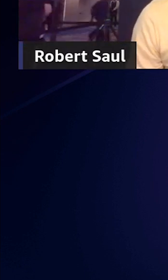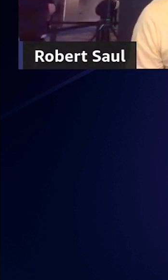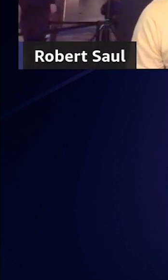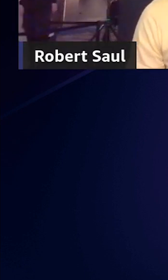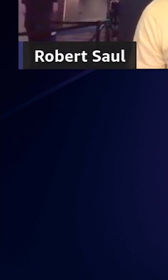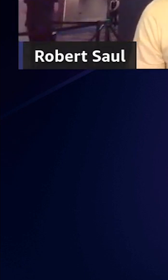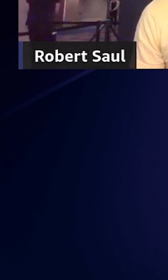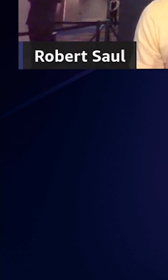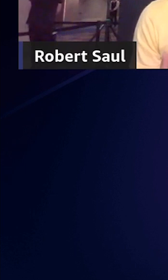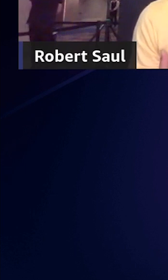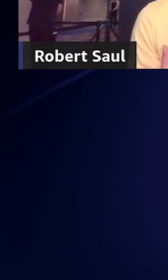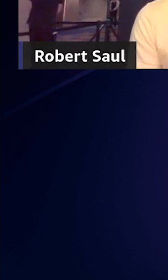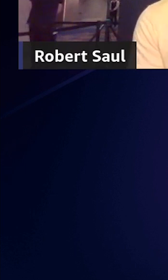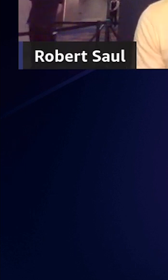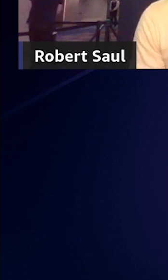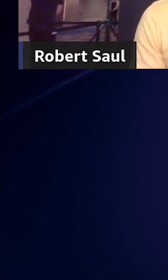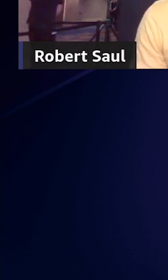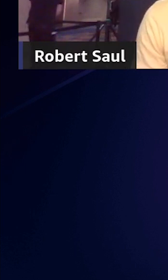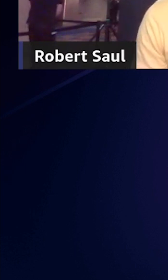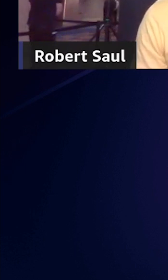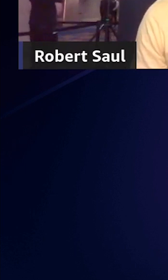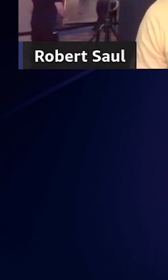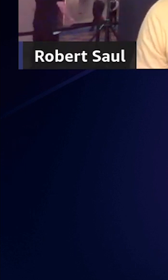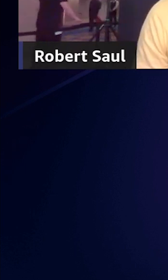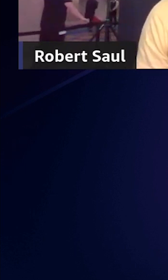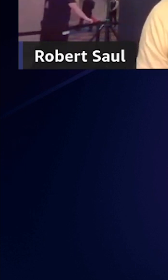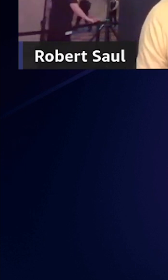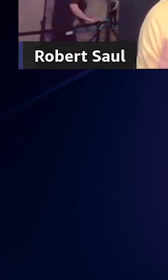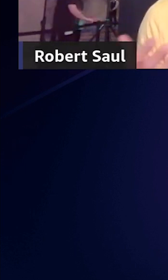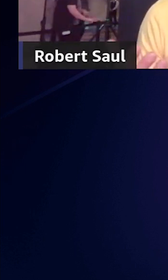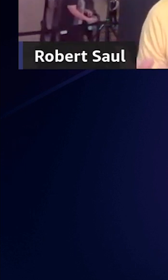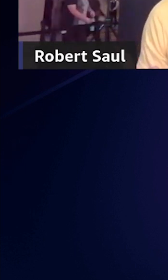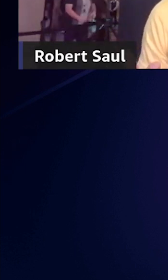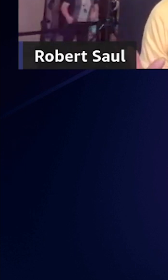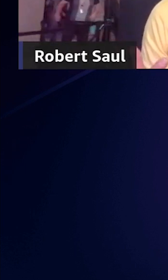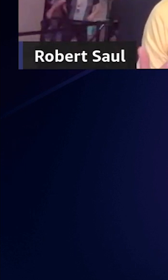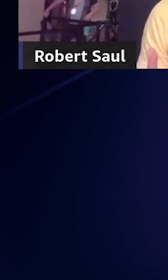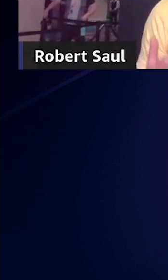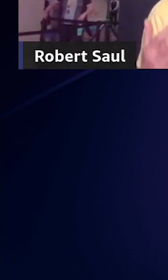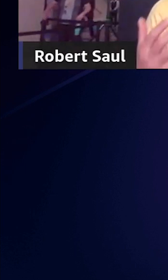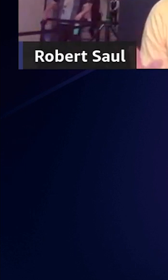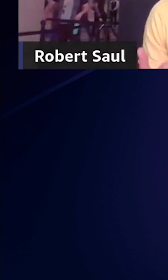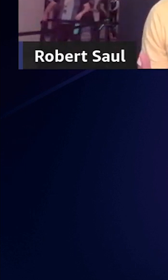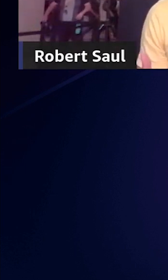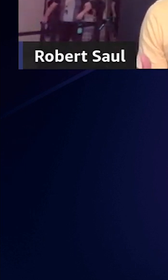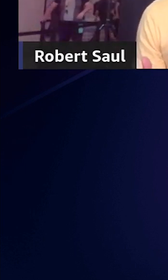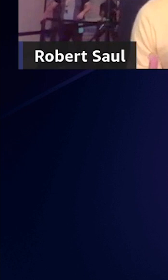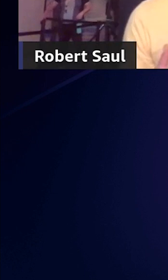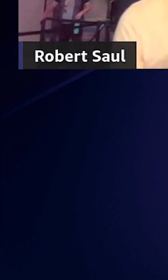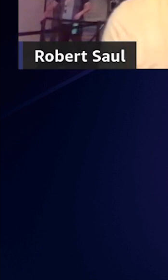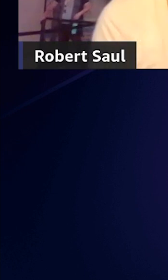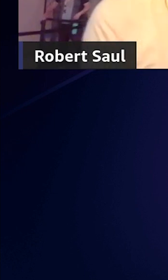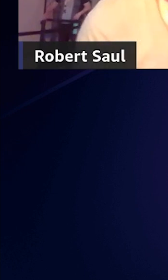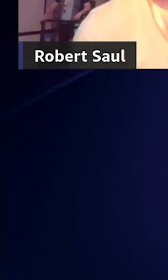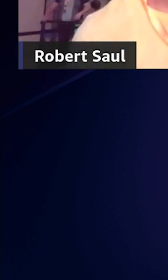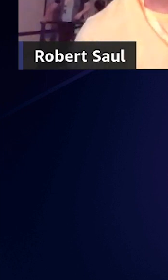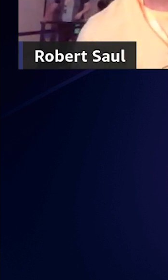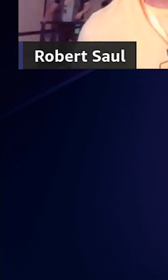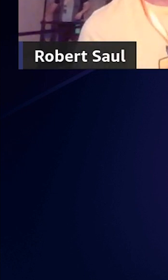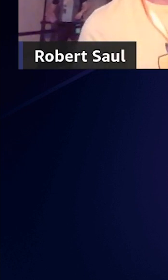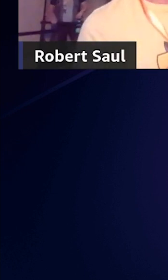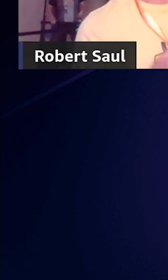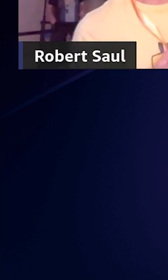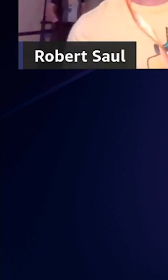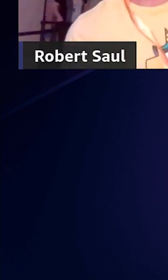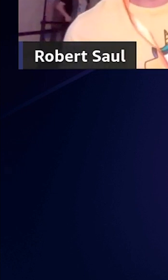about something very near and dear to Cydney and I's hearts, and that is the customer incident response team and some of our tooling and some of the stuff